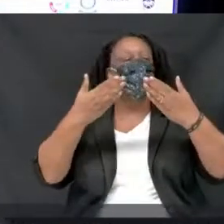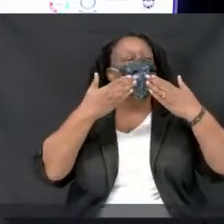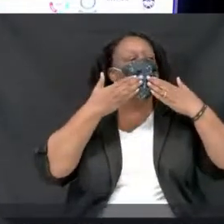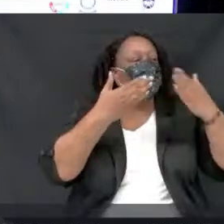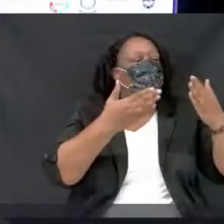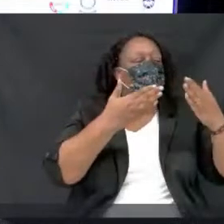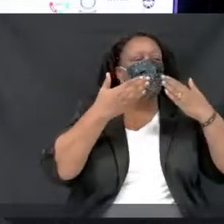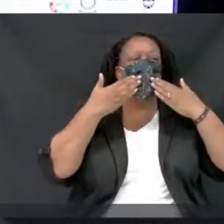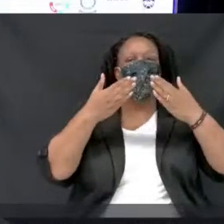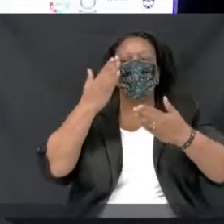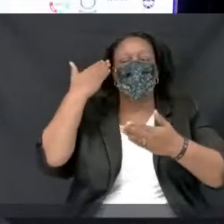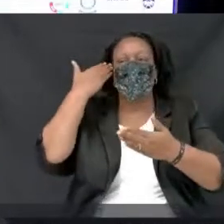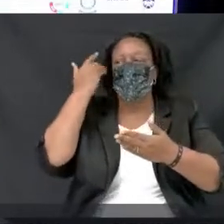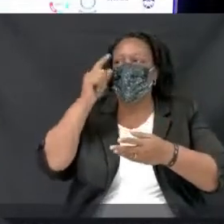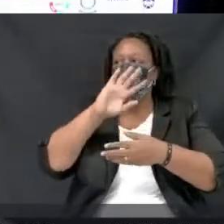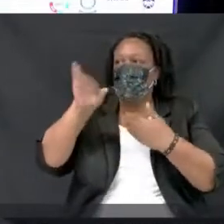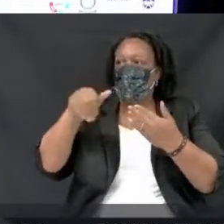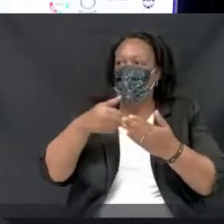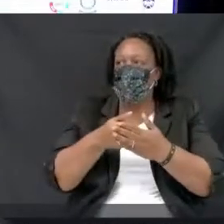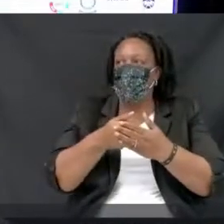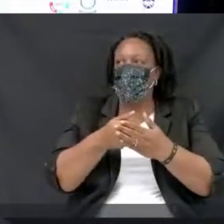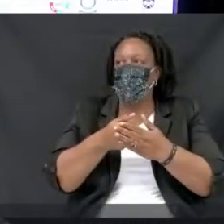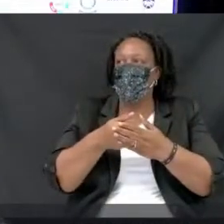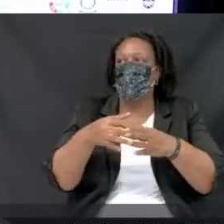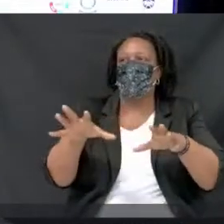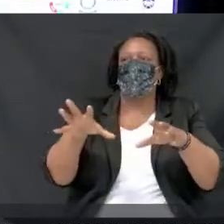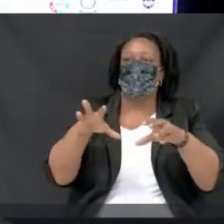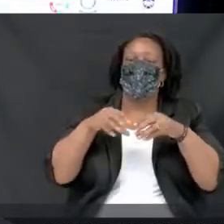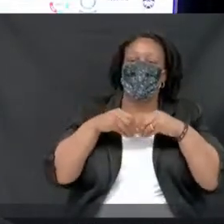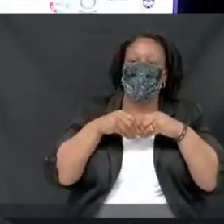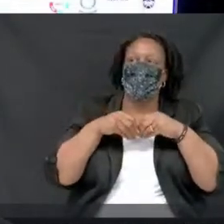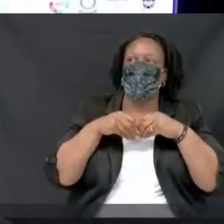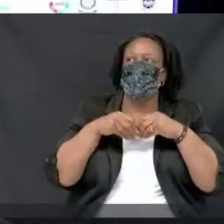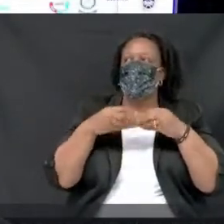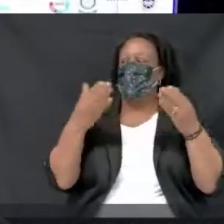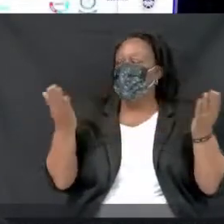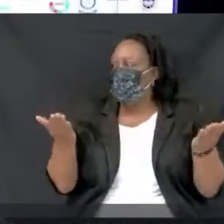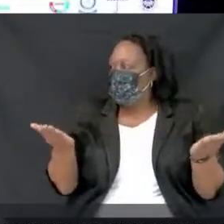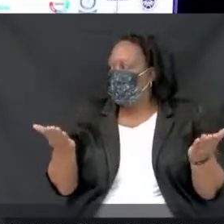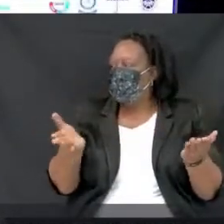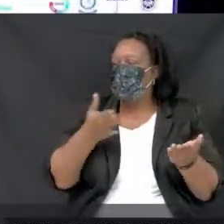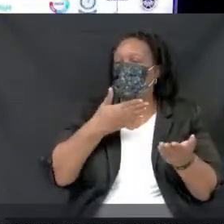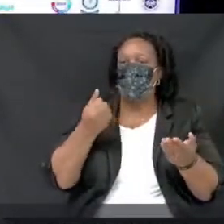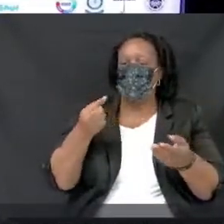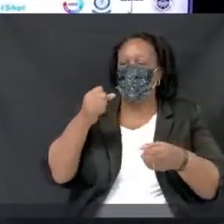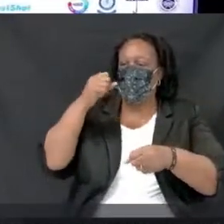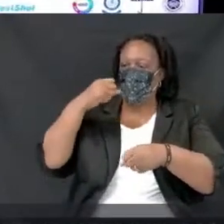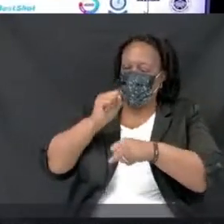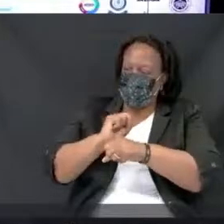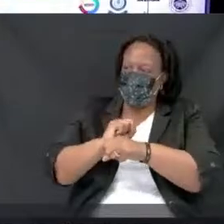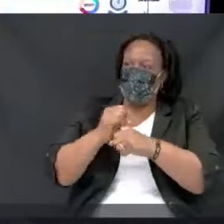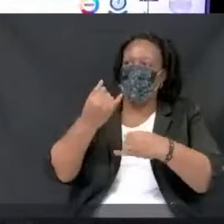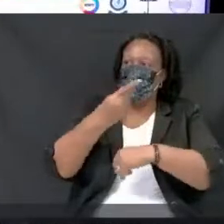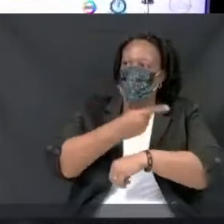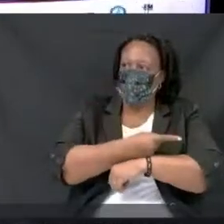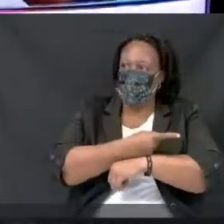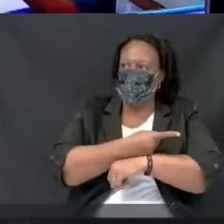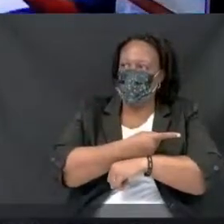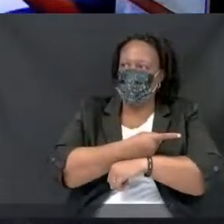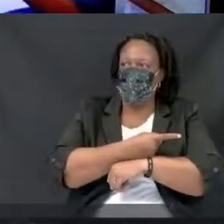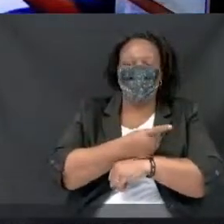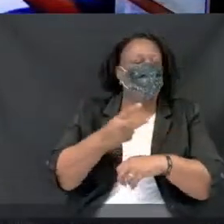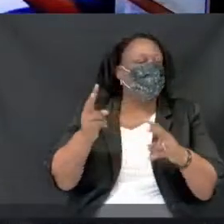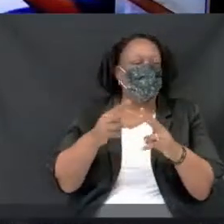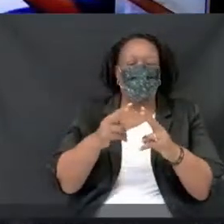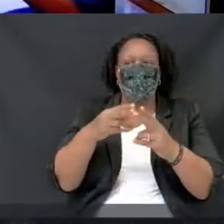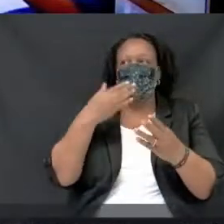your good wishes, those that I would have received in this forum and throughout the course of the day. Much appreciated, even though for me, for those